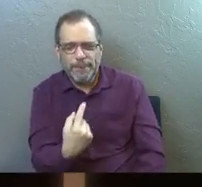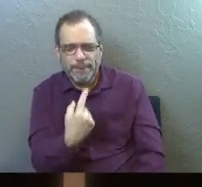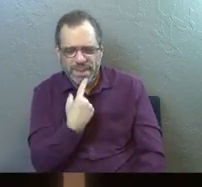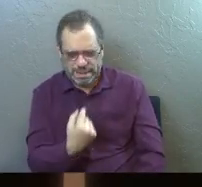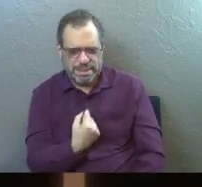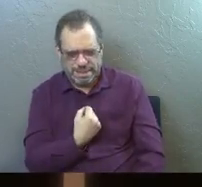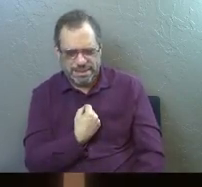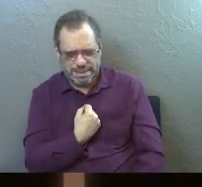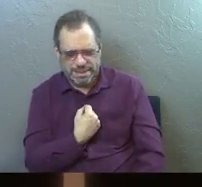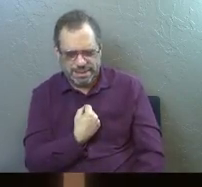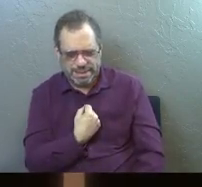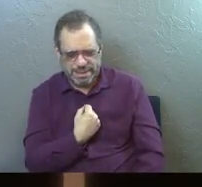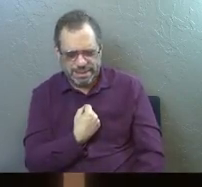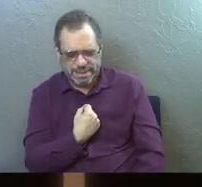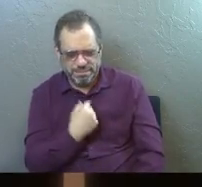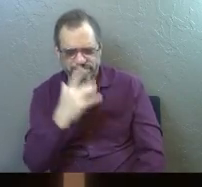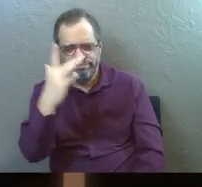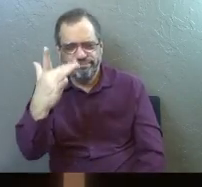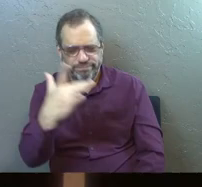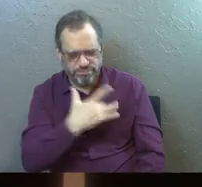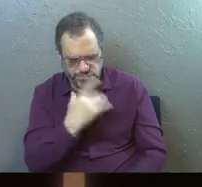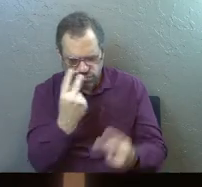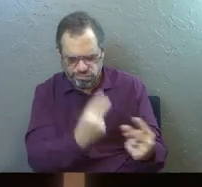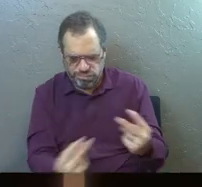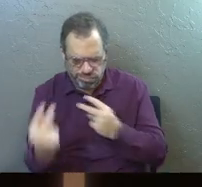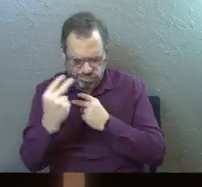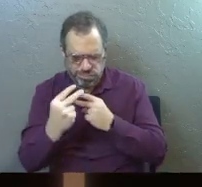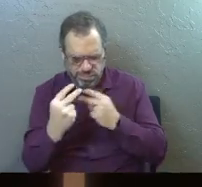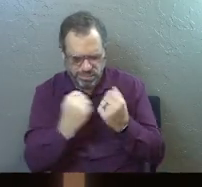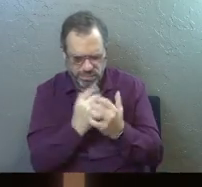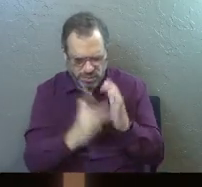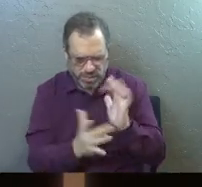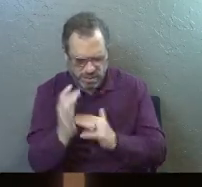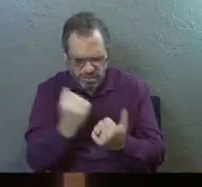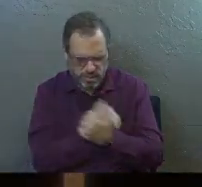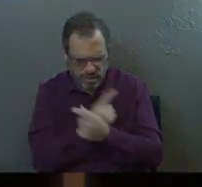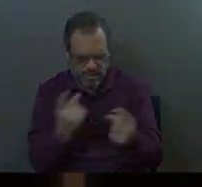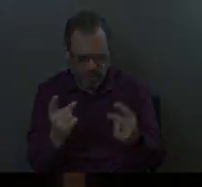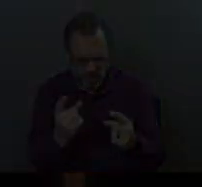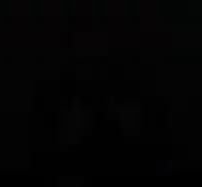Would you bring us back? We love you, Jesus. In Christ's name, amen.